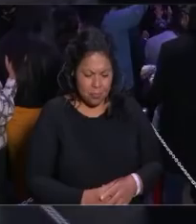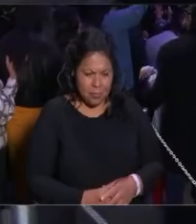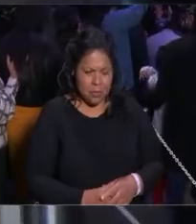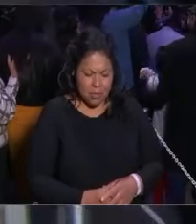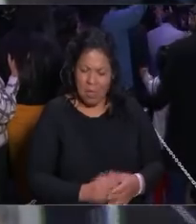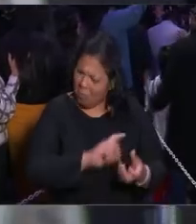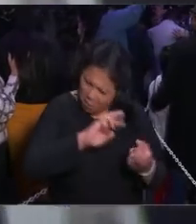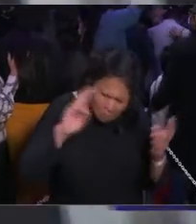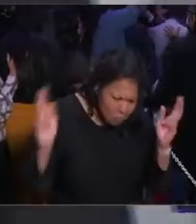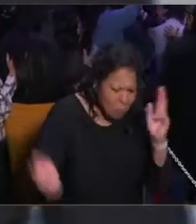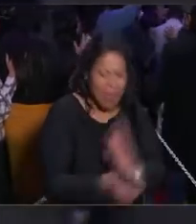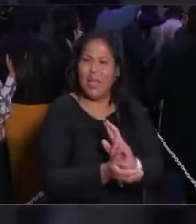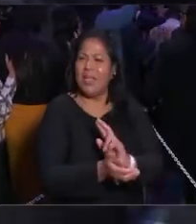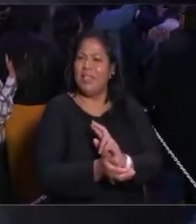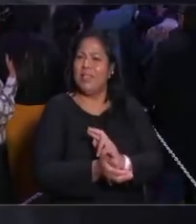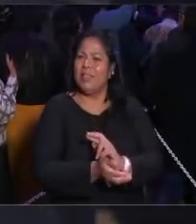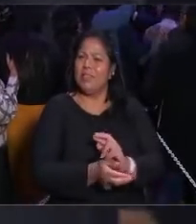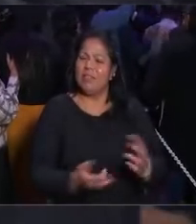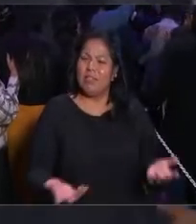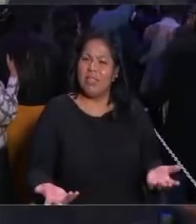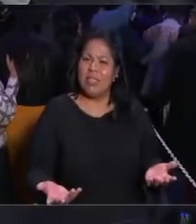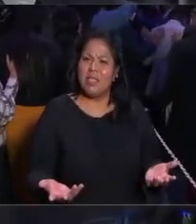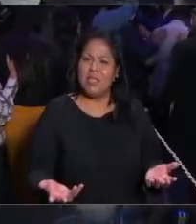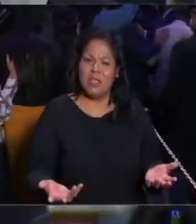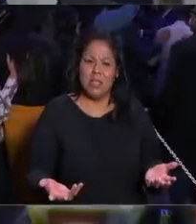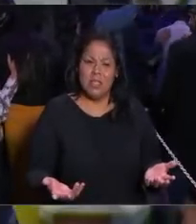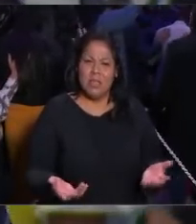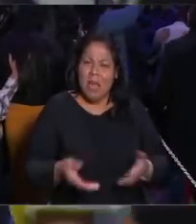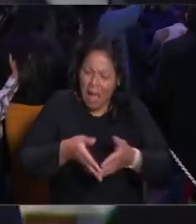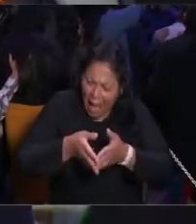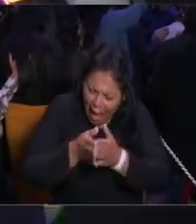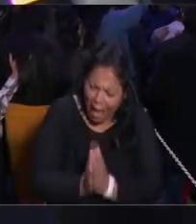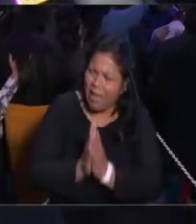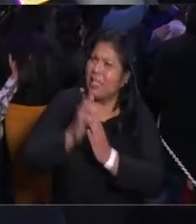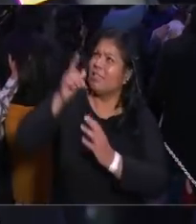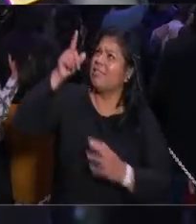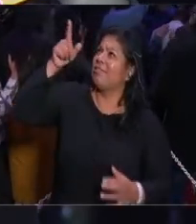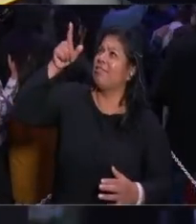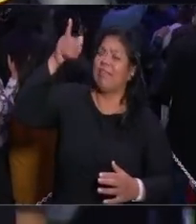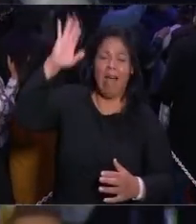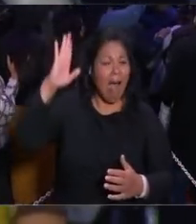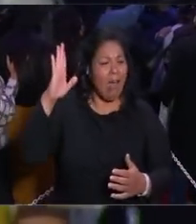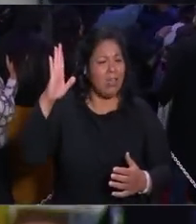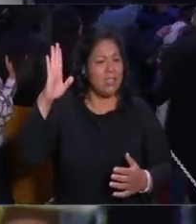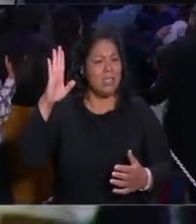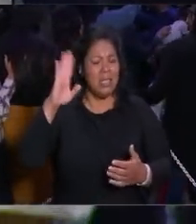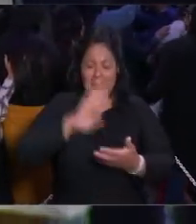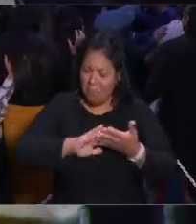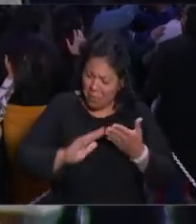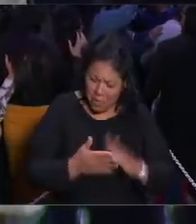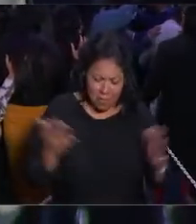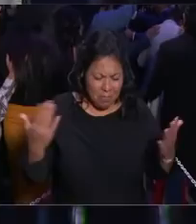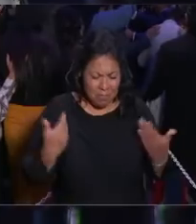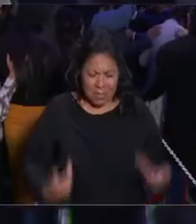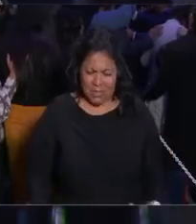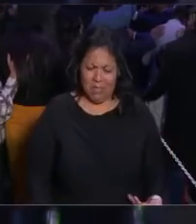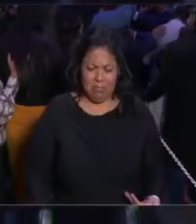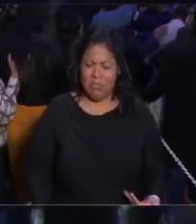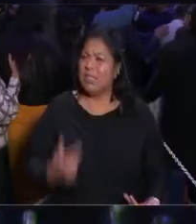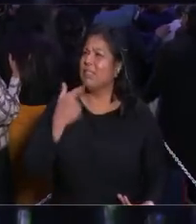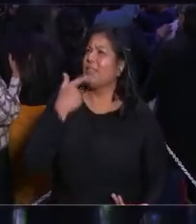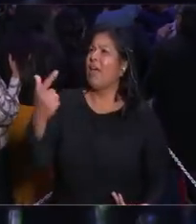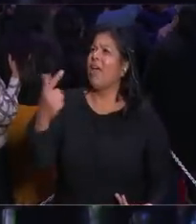don't you repent? ¿Por qué no te arrepientas? Why don't you ask God for forgiveness? ¿Por qué no te pides a Dios que te perdone? Say, Lord, I'm